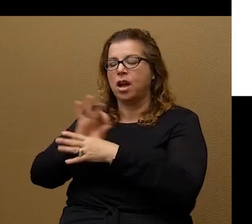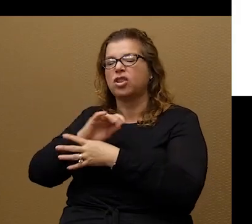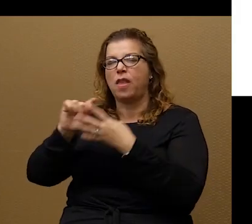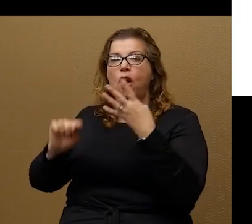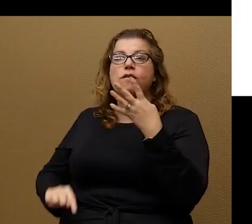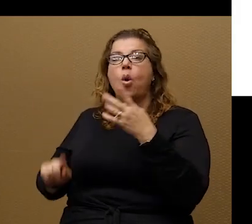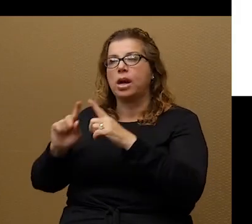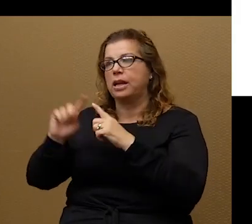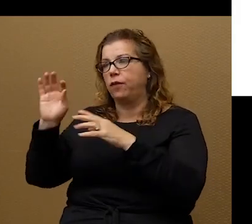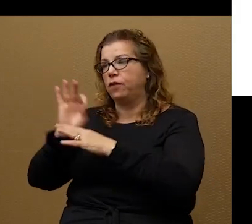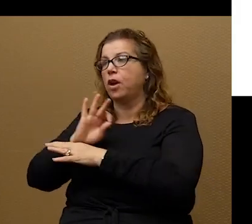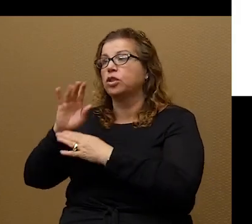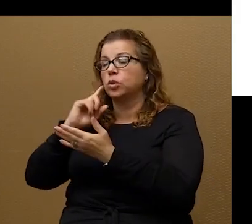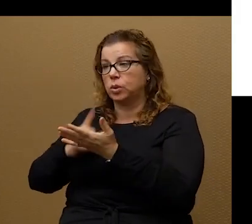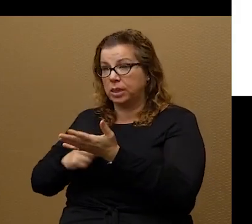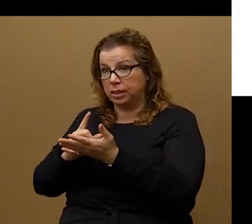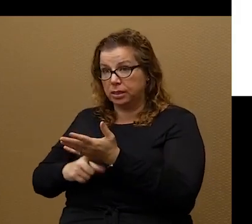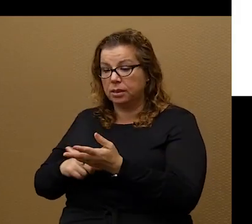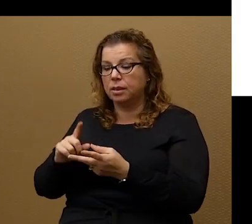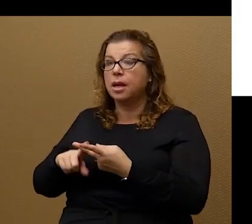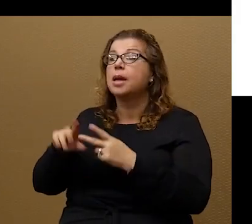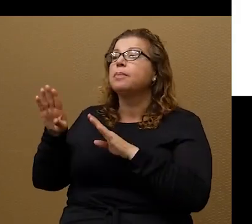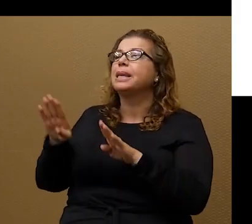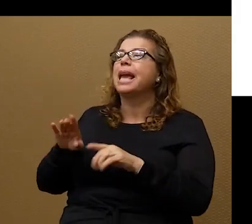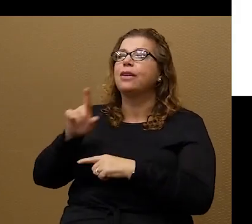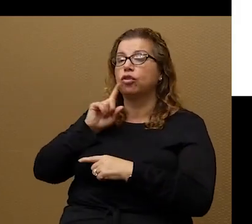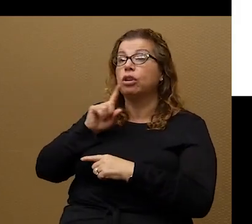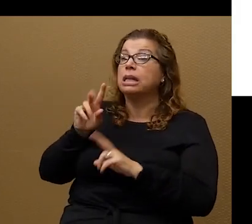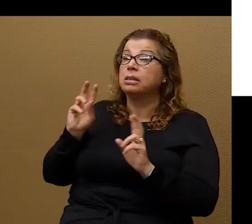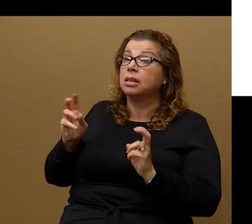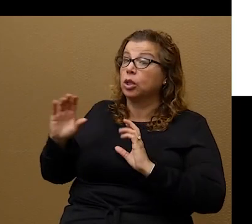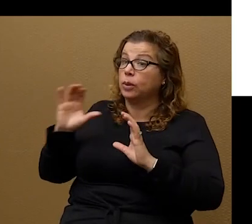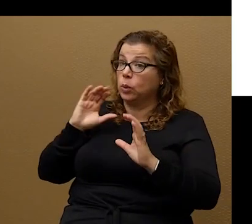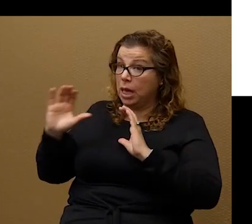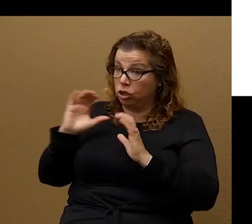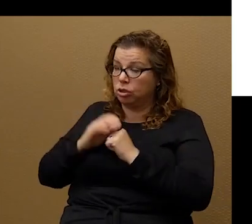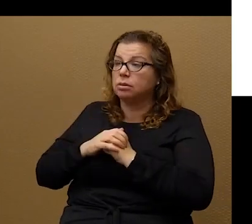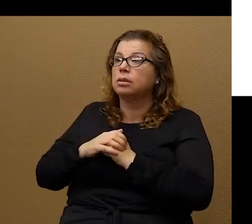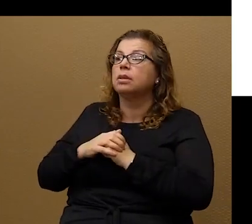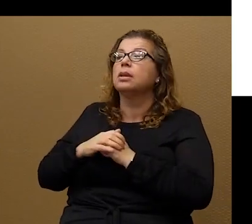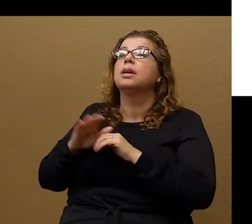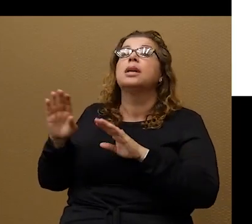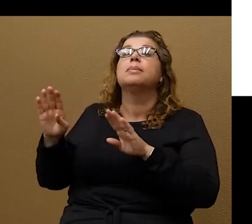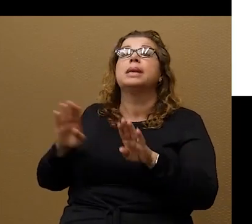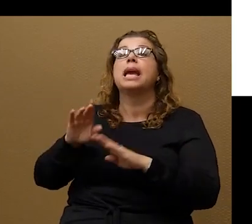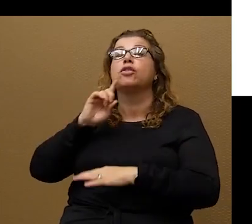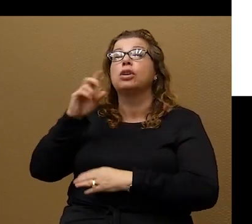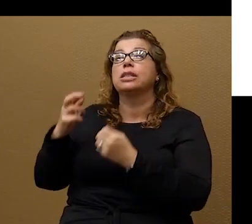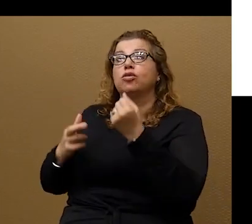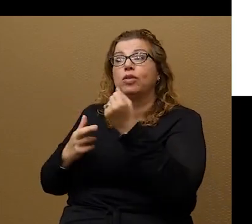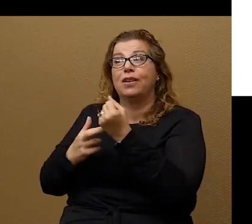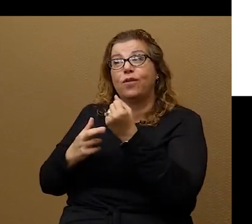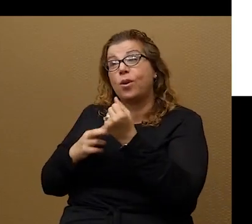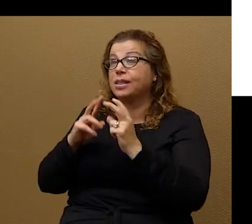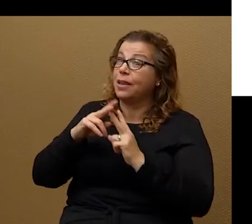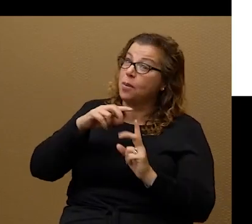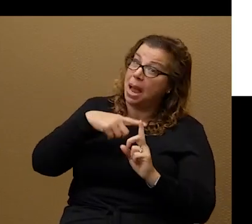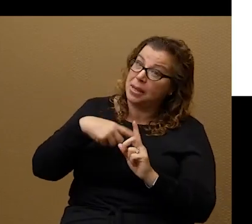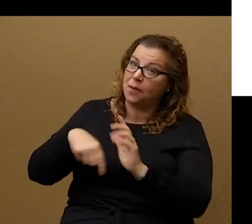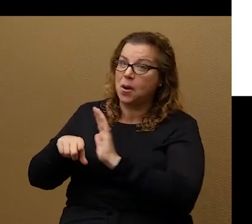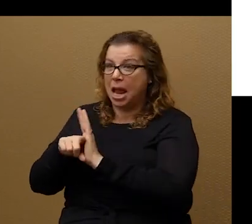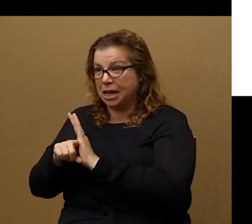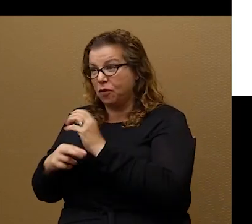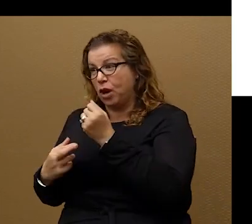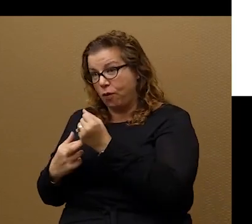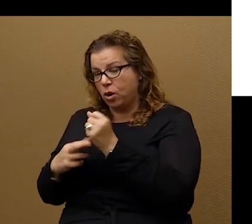into. Behavior is communication. Behavior is reinforced in one way or another,